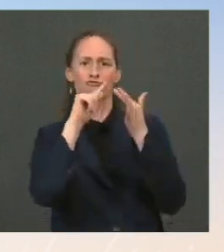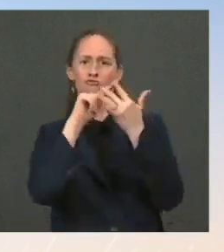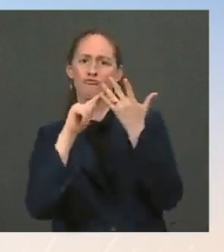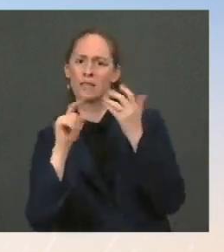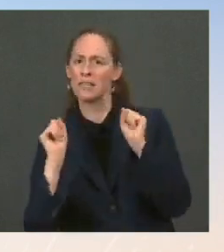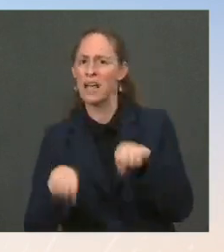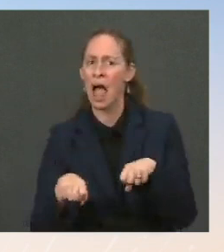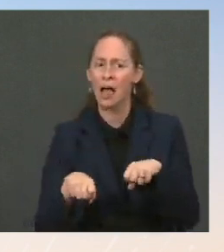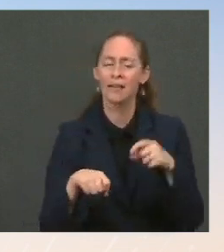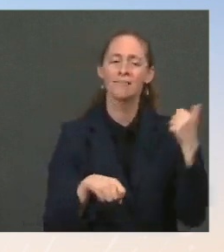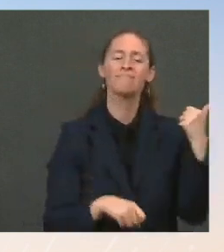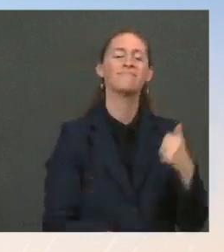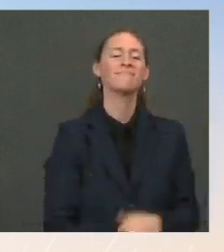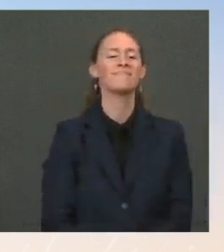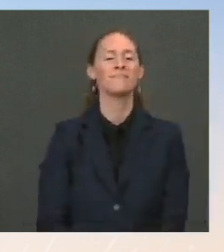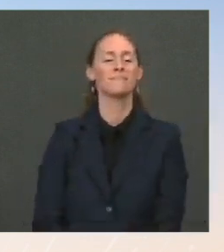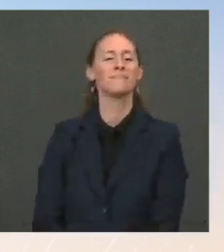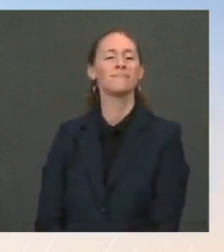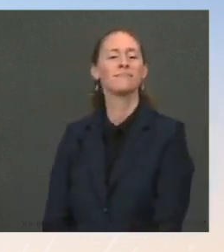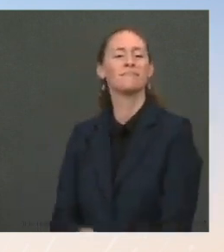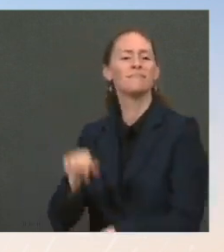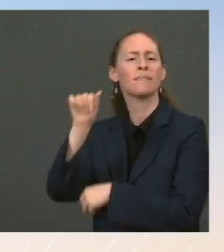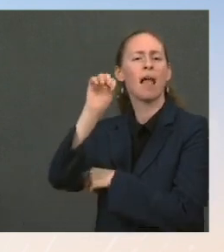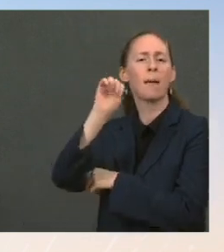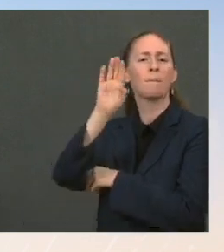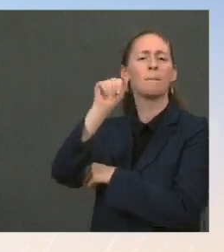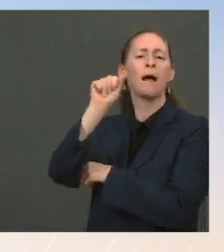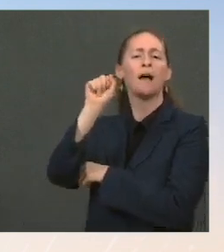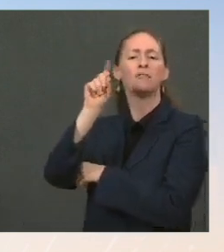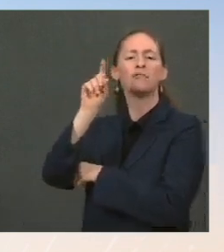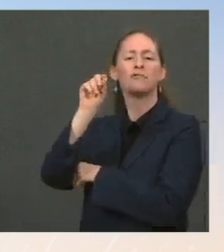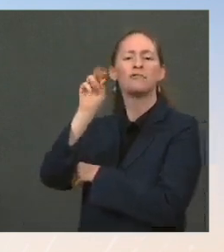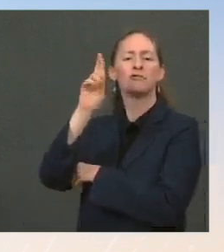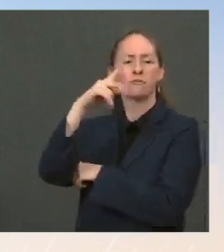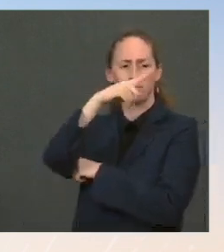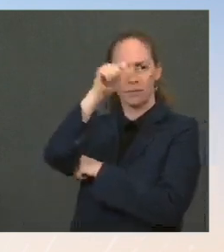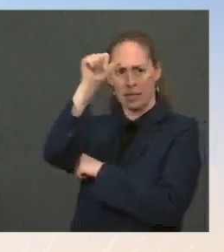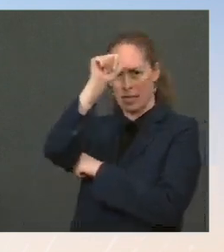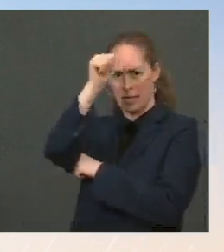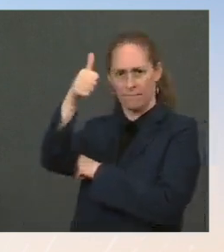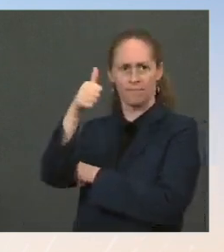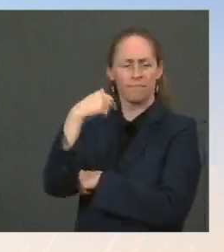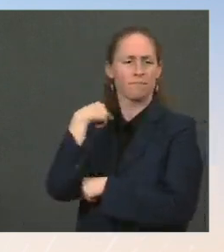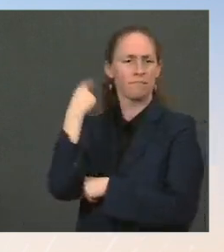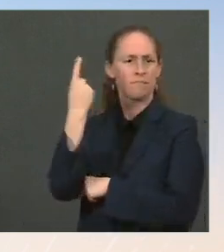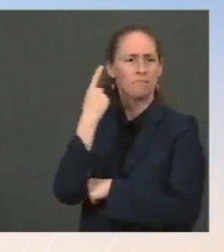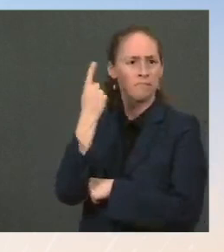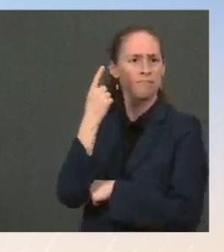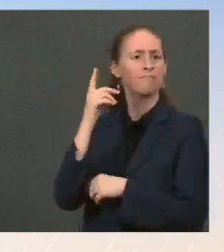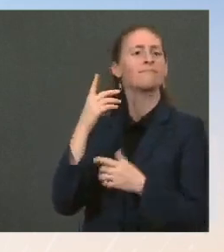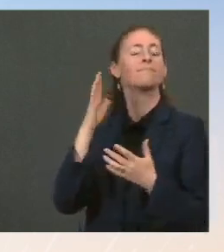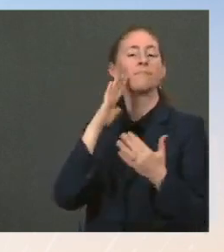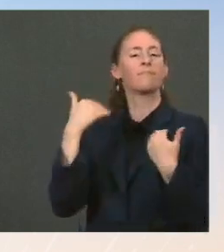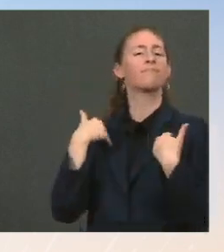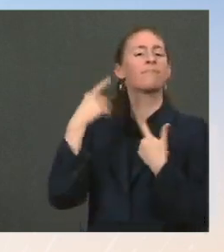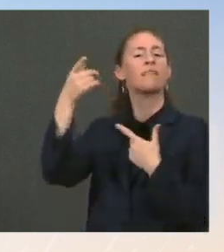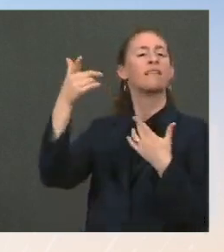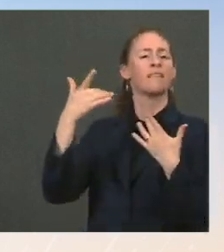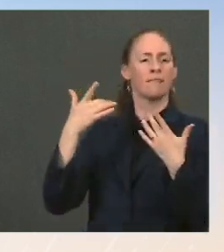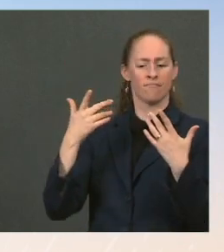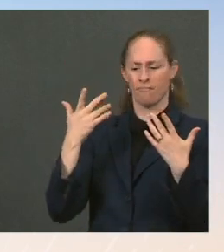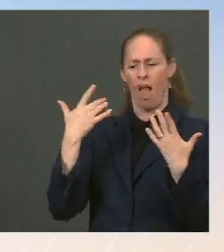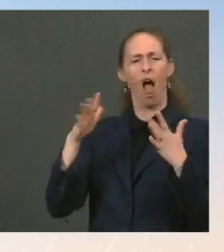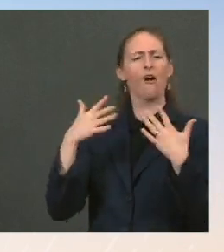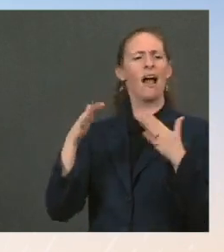The ambassador designate to India was seen reportedly at an event in Los Angeles last week, an art